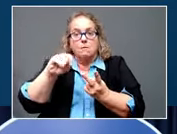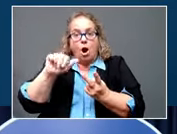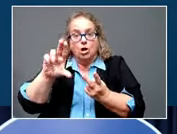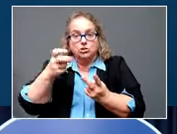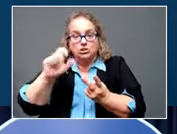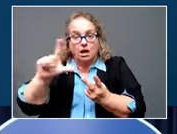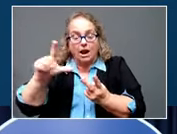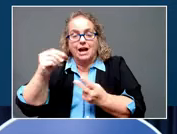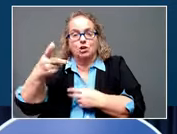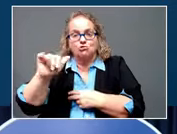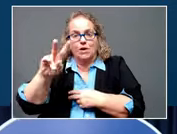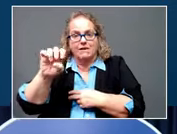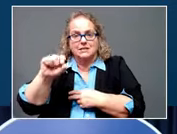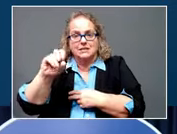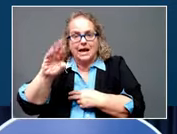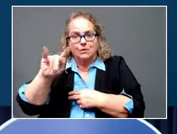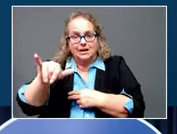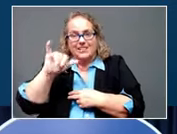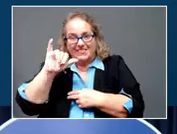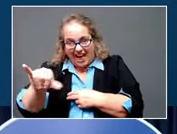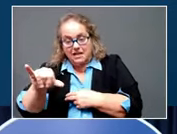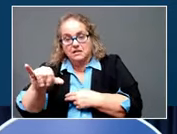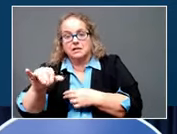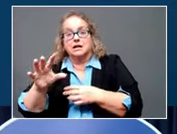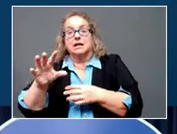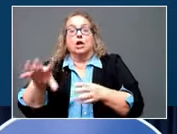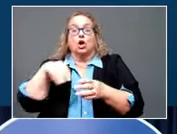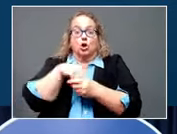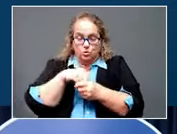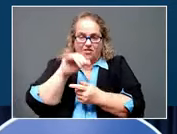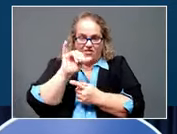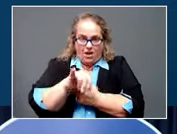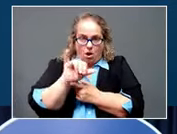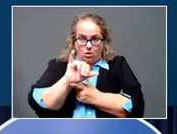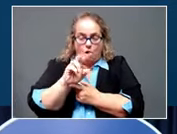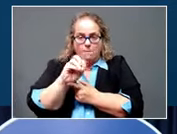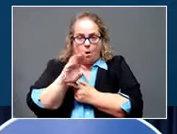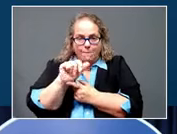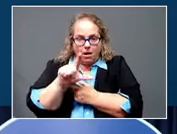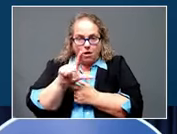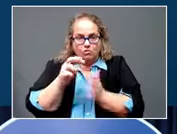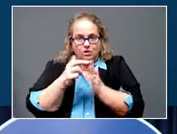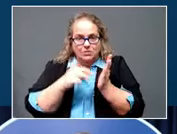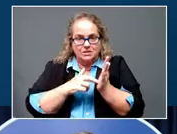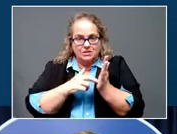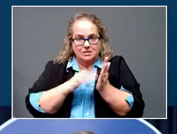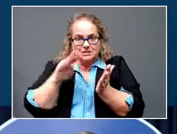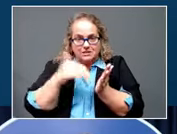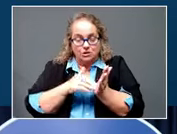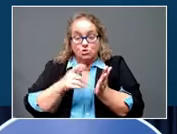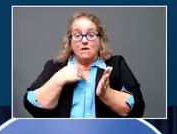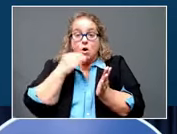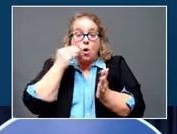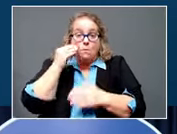addition to the mobile registration centers. Remember, if you have homeowners or renter insurance, you must first file a claim